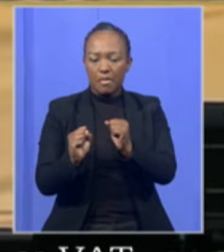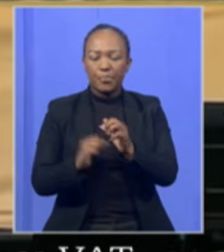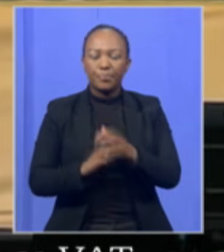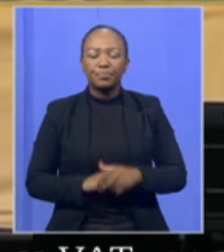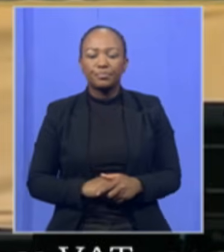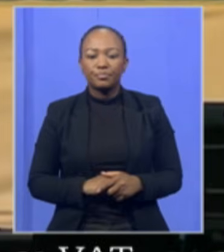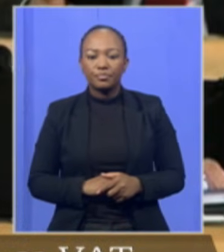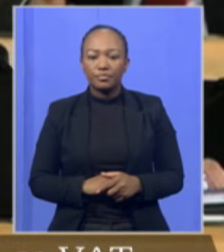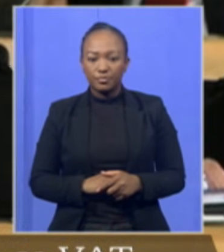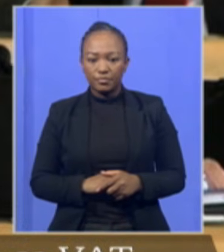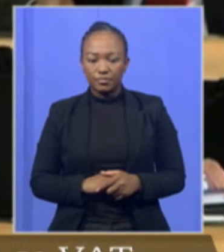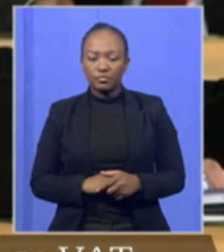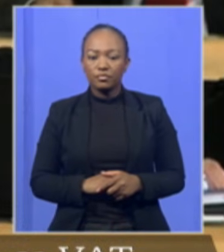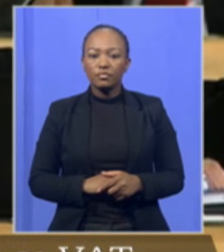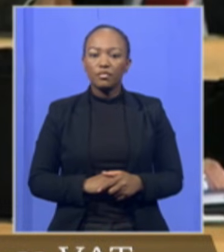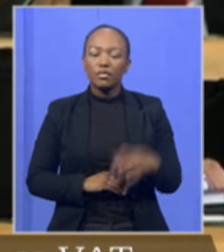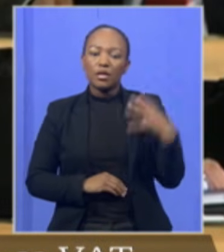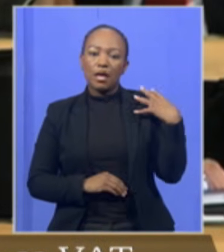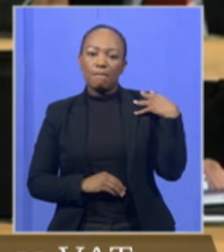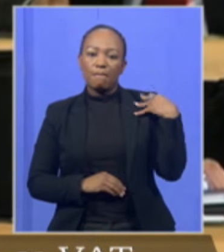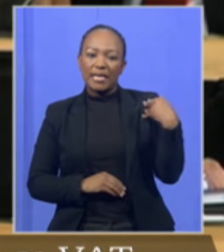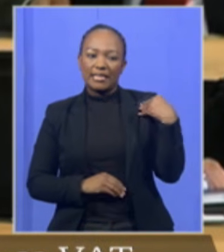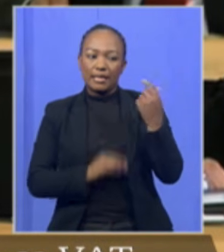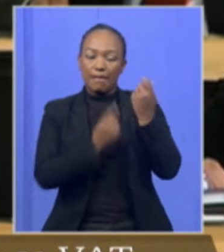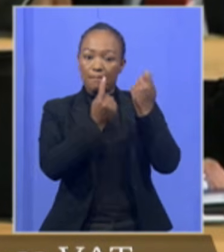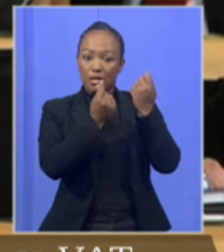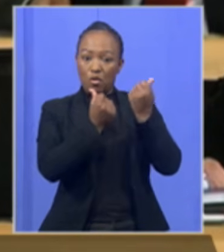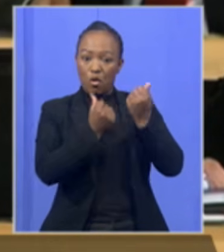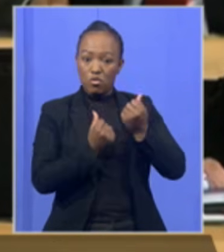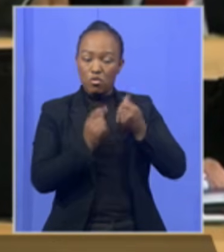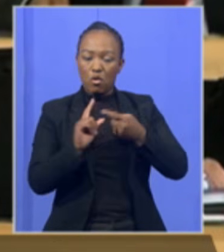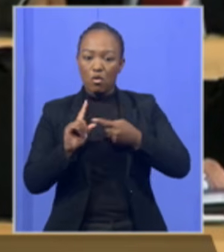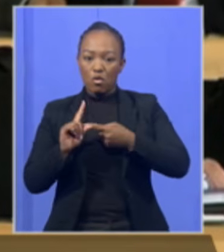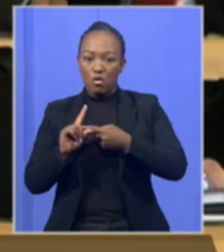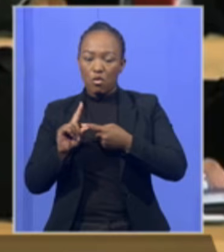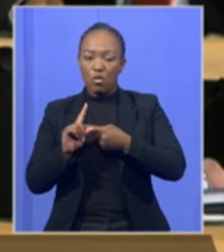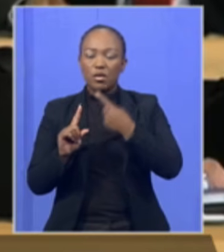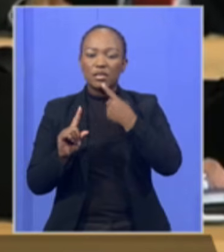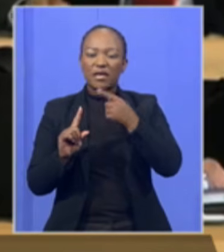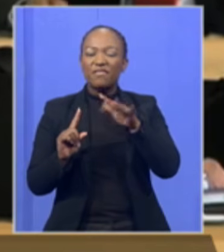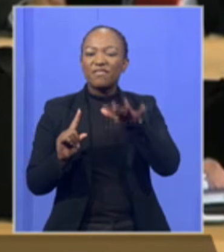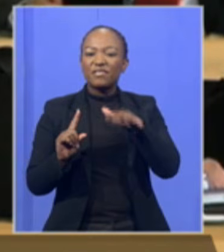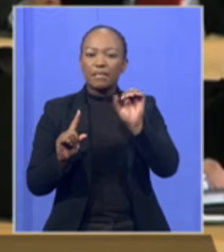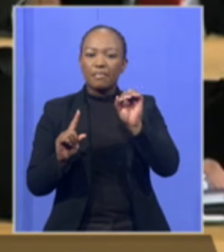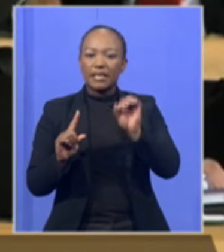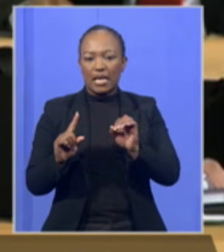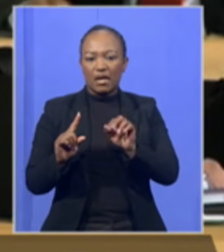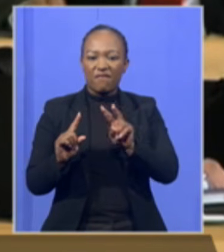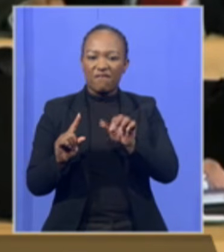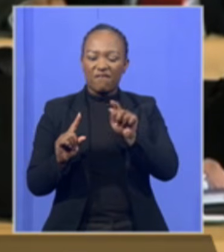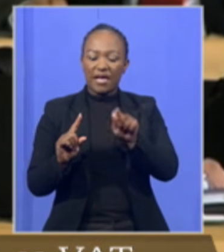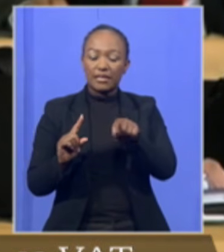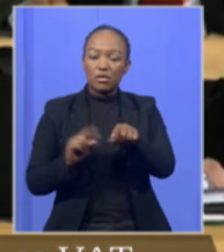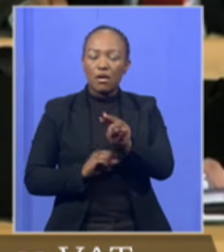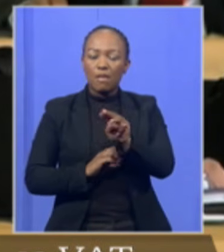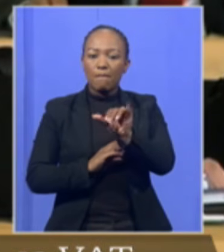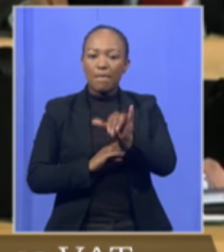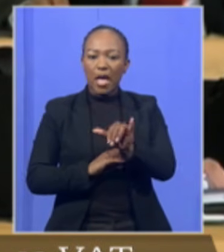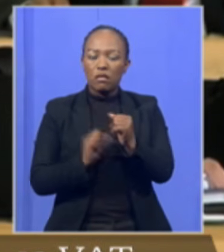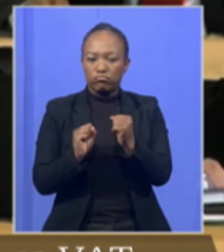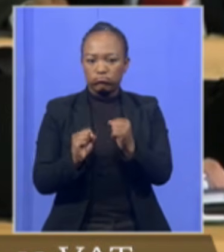Tona ya Matlotlo o itsisitse fa VAT e tla tswelela go nna diperesente di 15 go simolola motsheganong a rogwa.